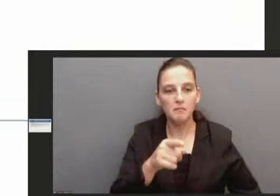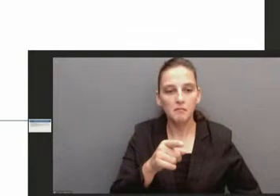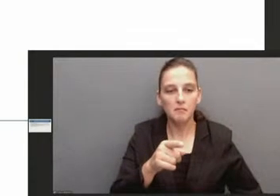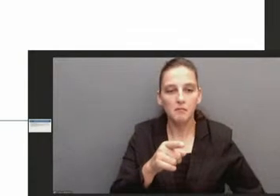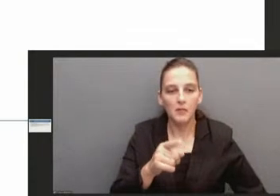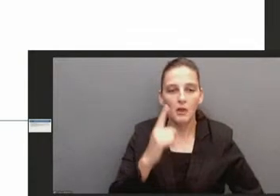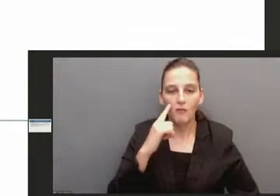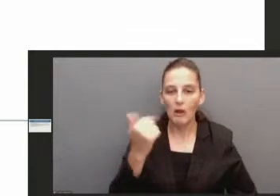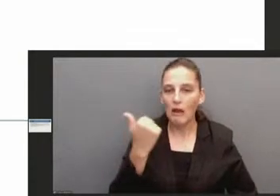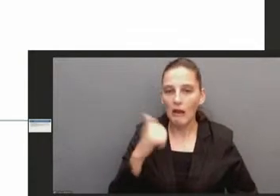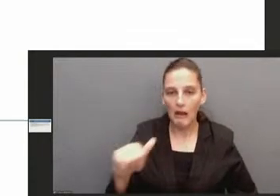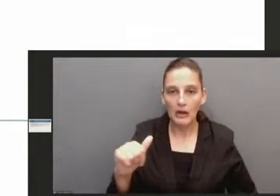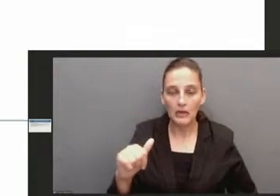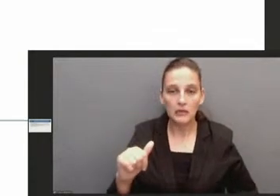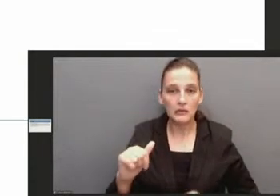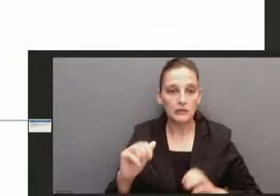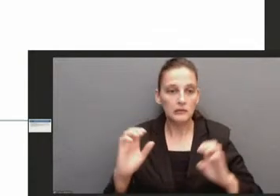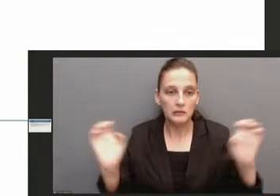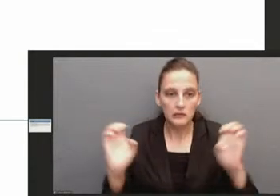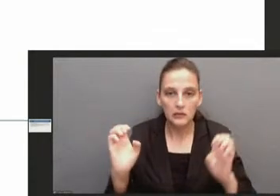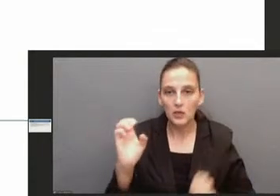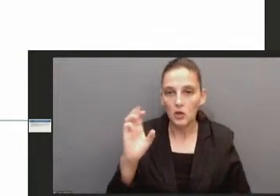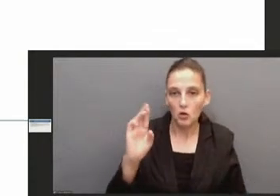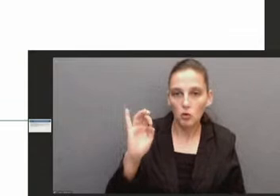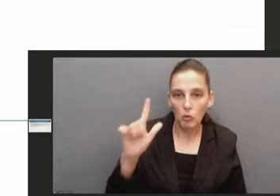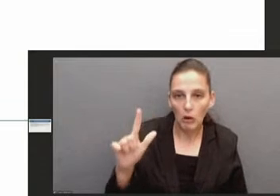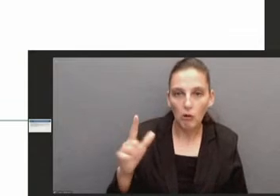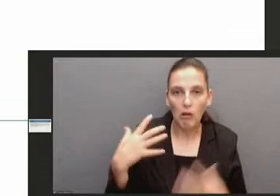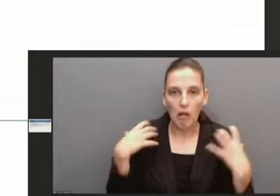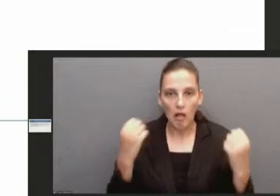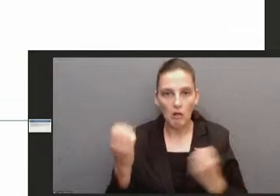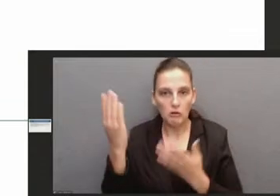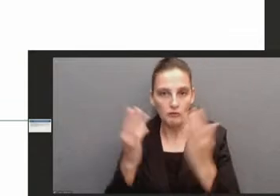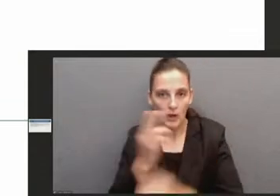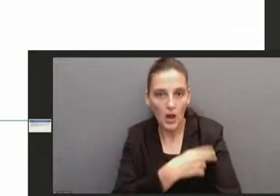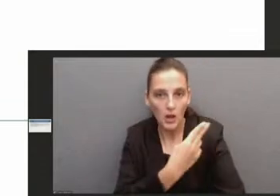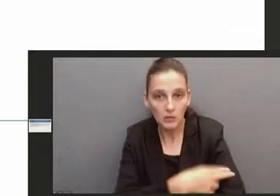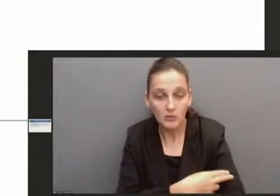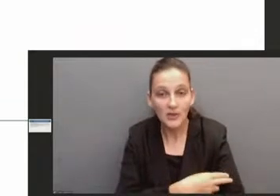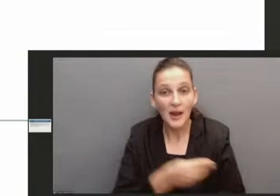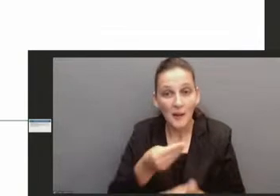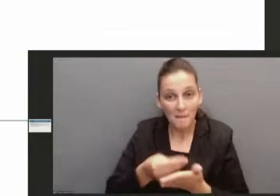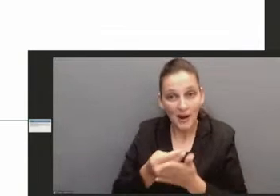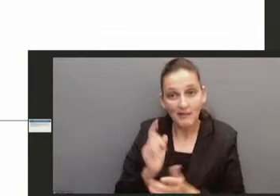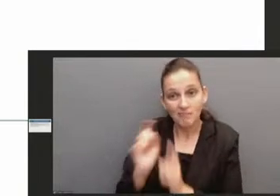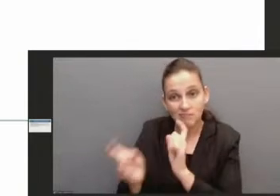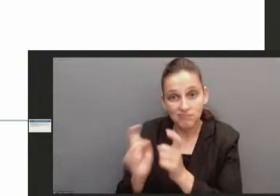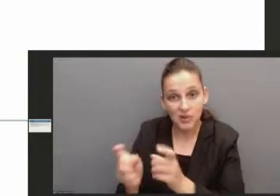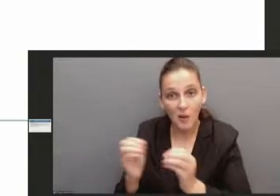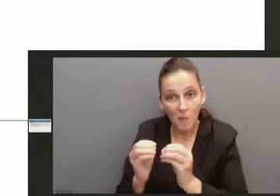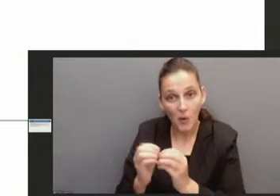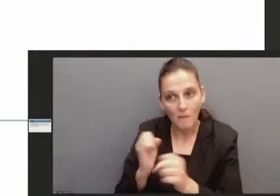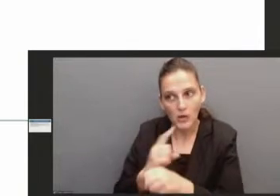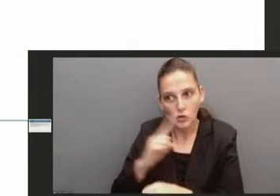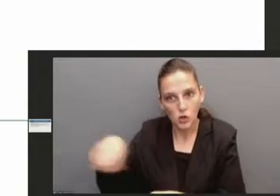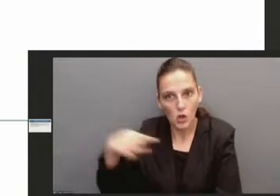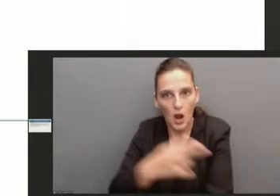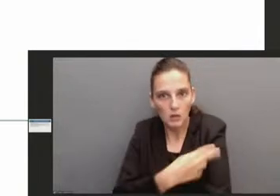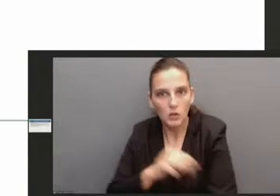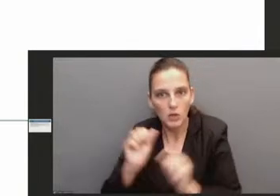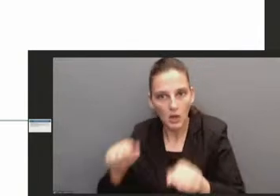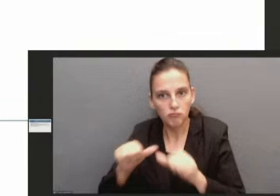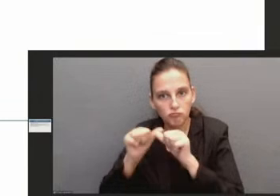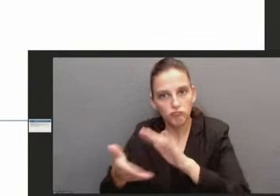and critical access hospitals as how funding needs to be increased to make sure those can still operate and serve those